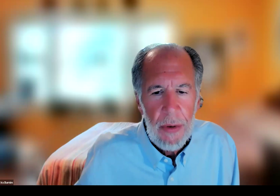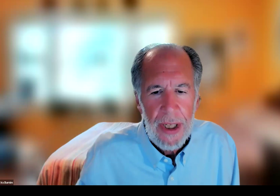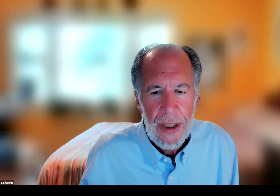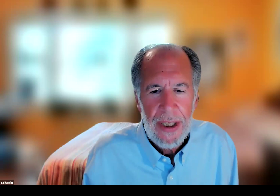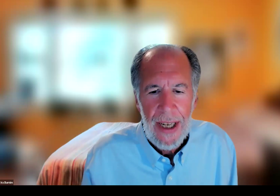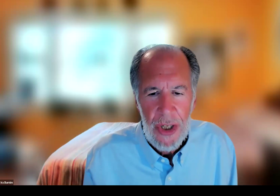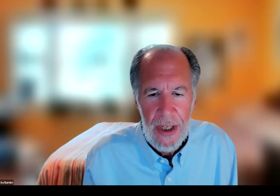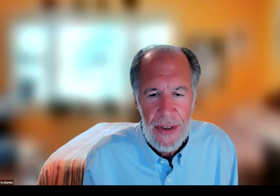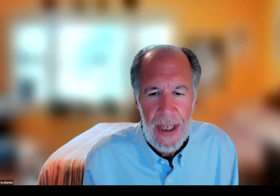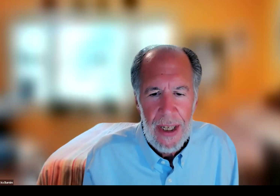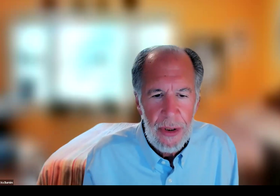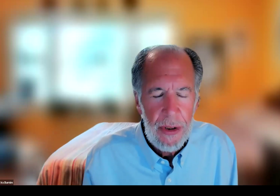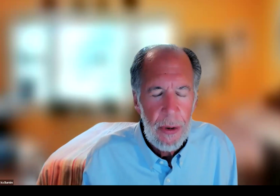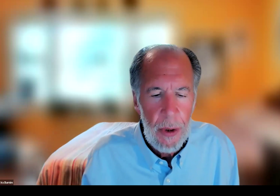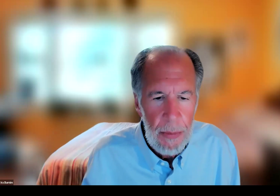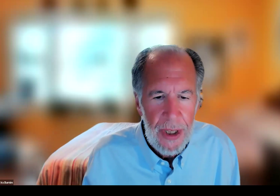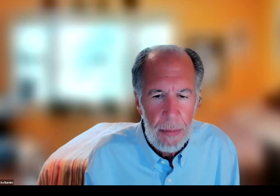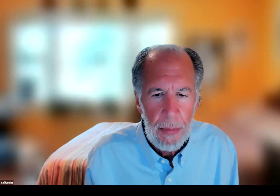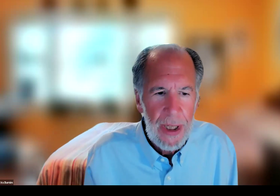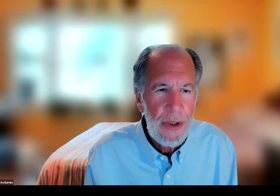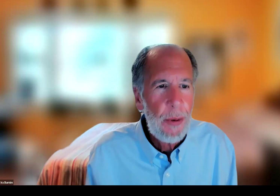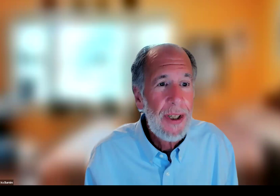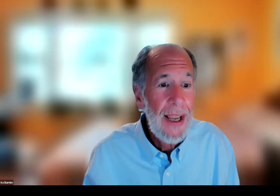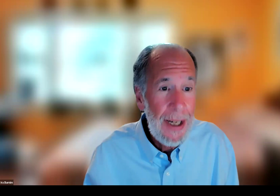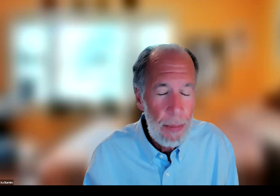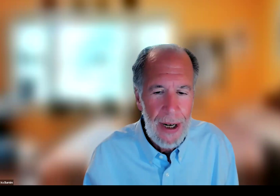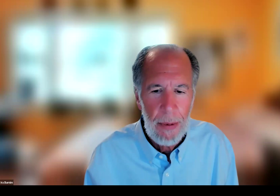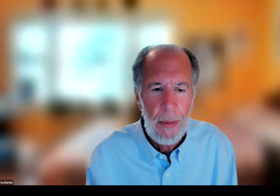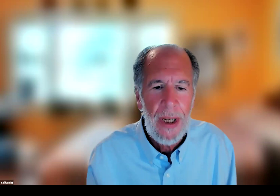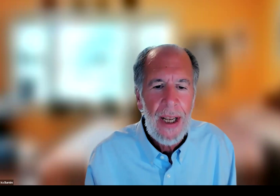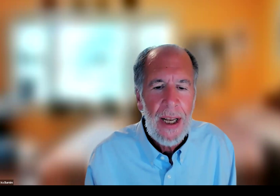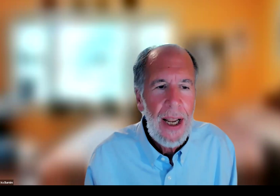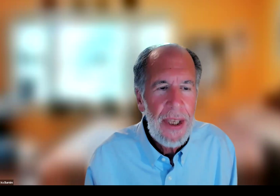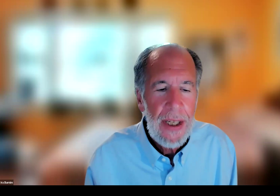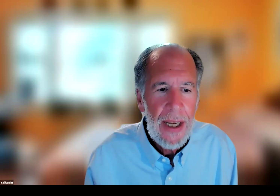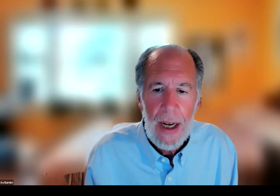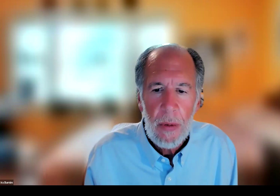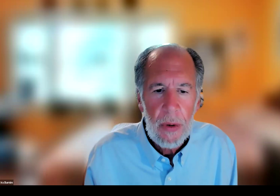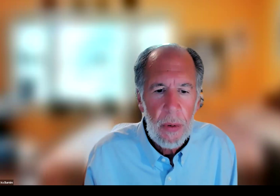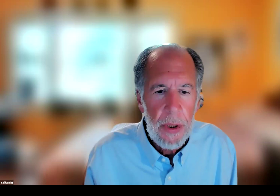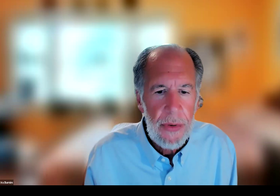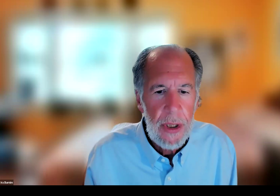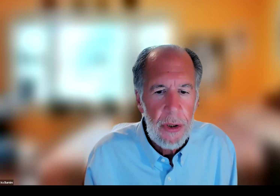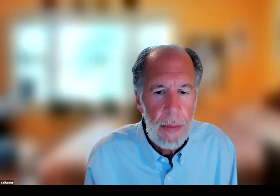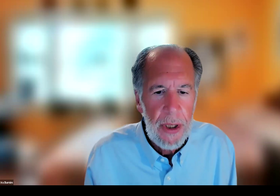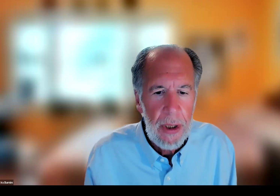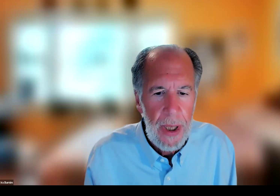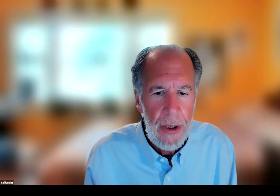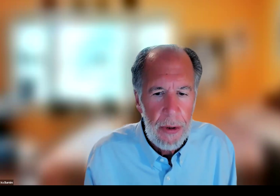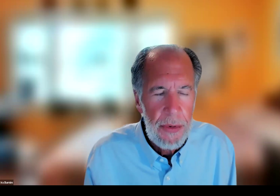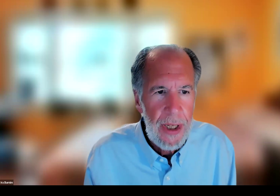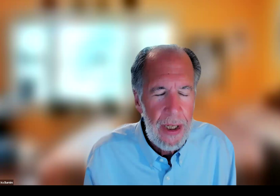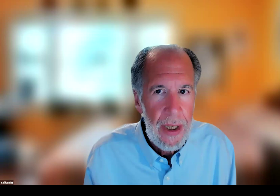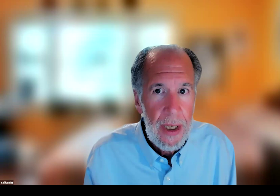while I don't think litigation is the answer to Olmstead implementation or really to any problem, I think how courts interpret and